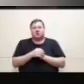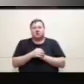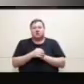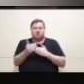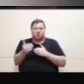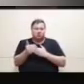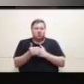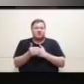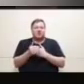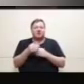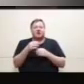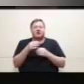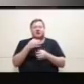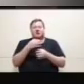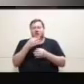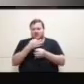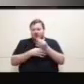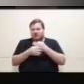happened to the issue of